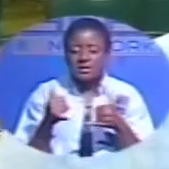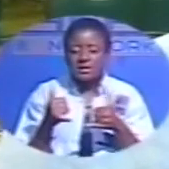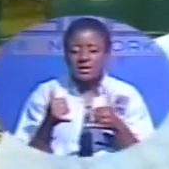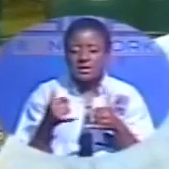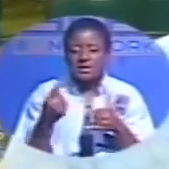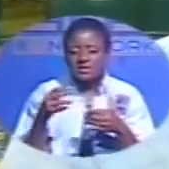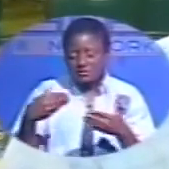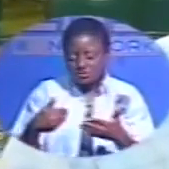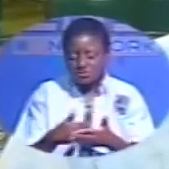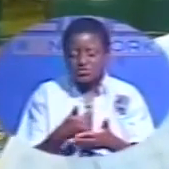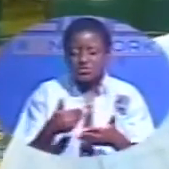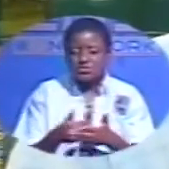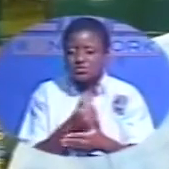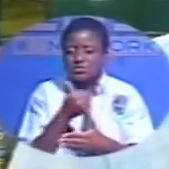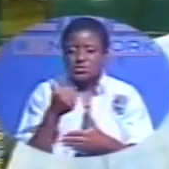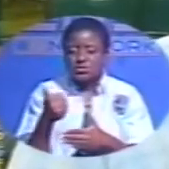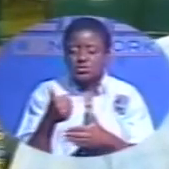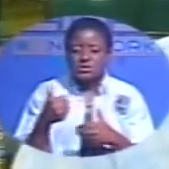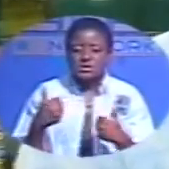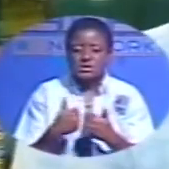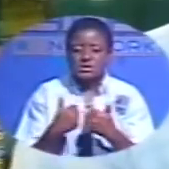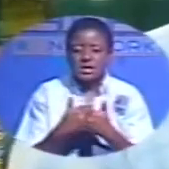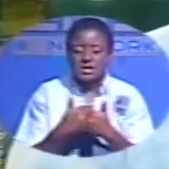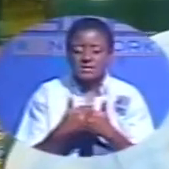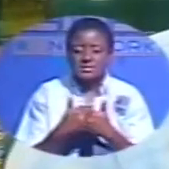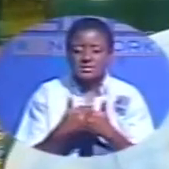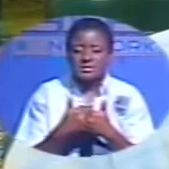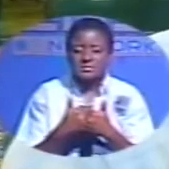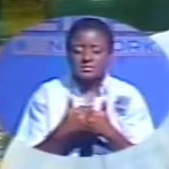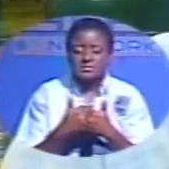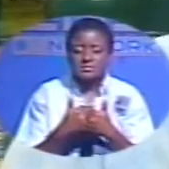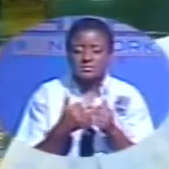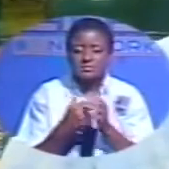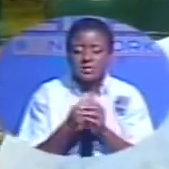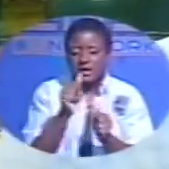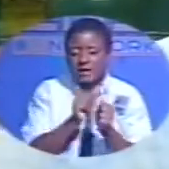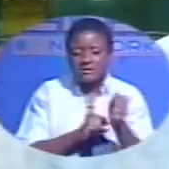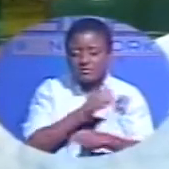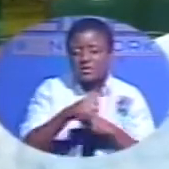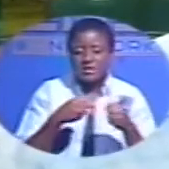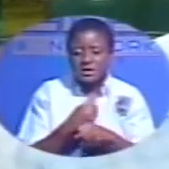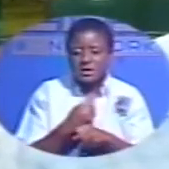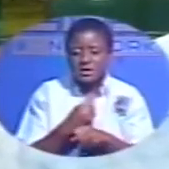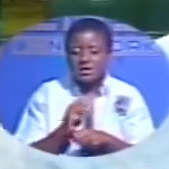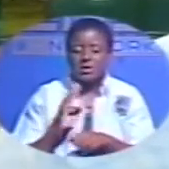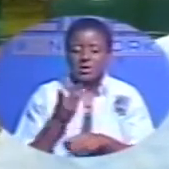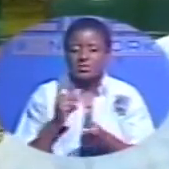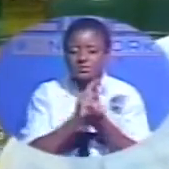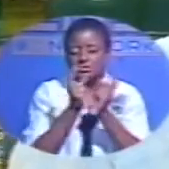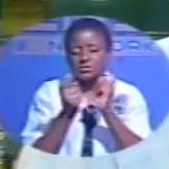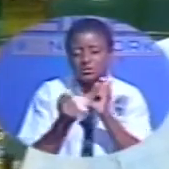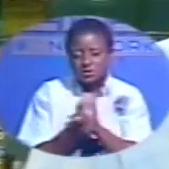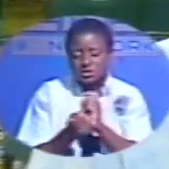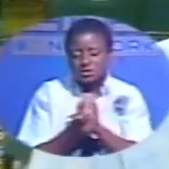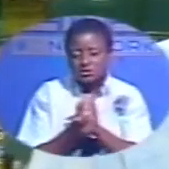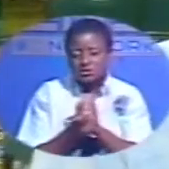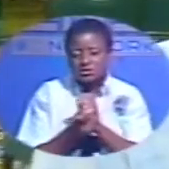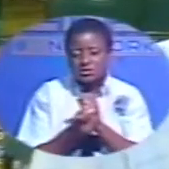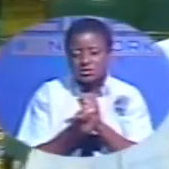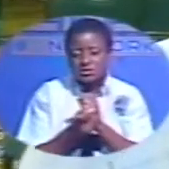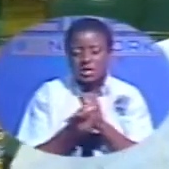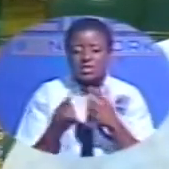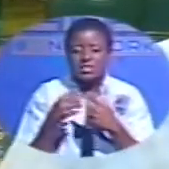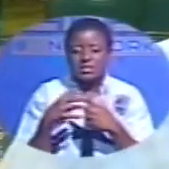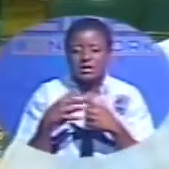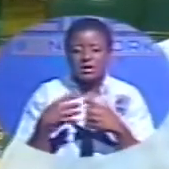will probably turn over in the region of 100 to 150 slot machines every year, bringing in new stuff, taking out the old stuff.